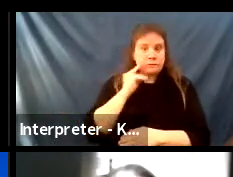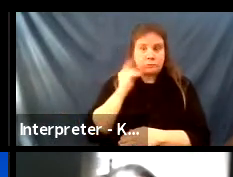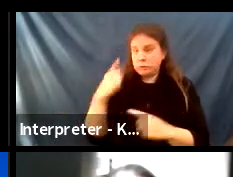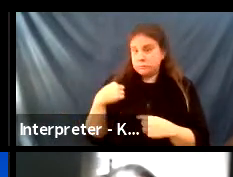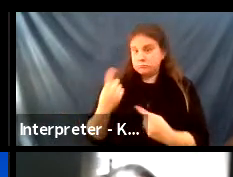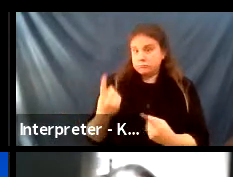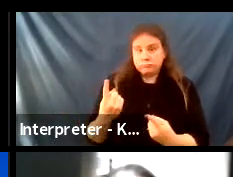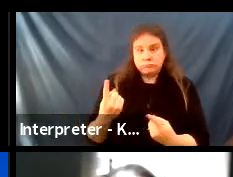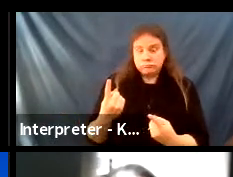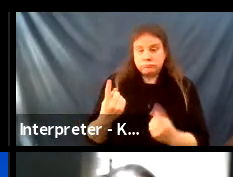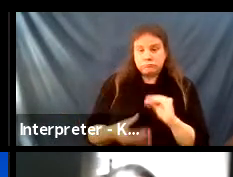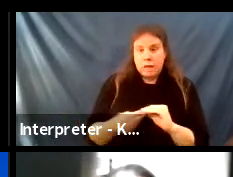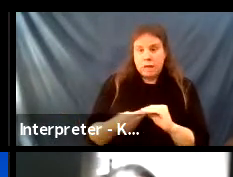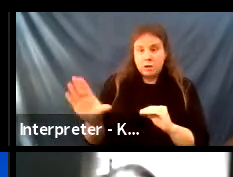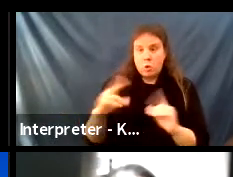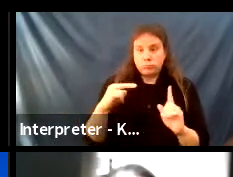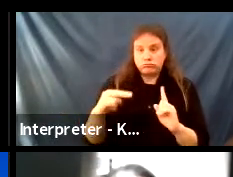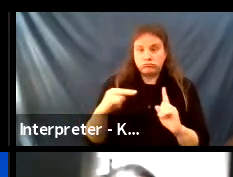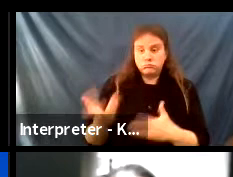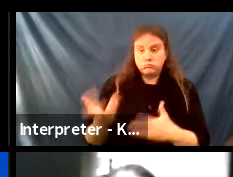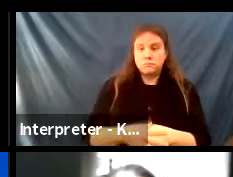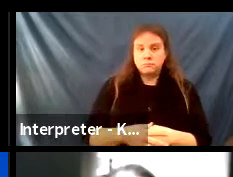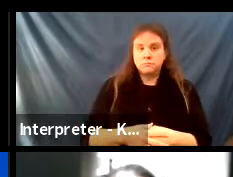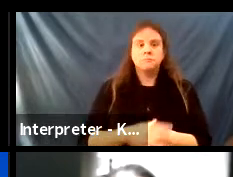my words.